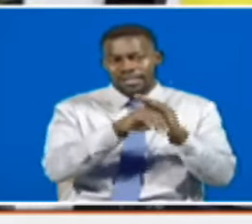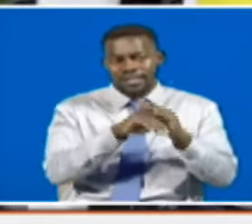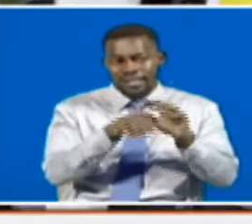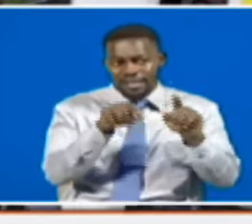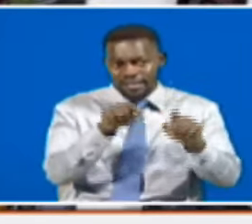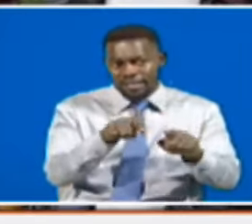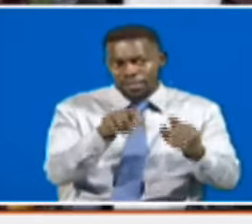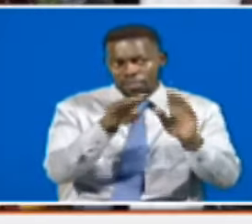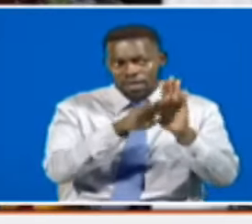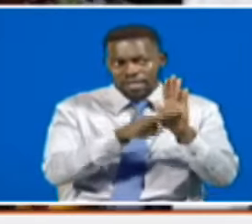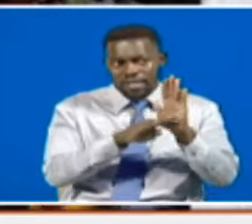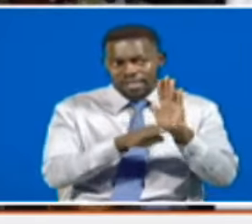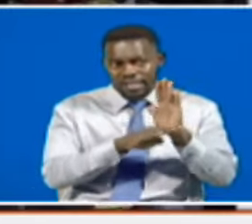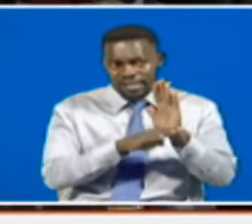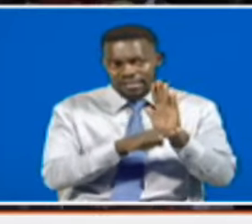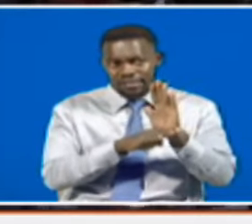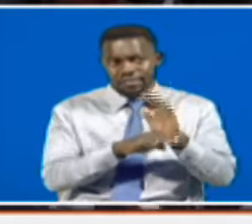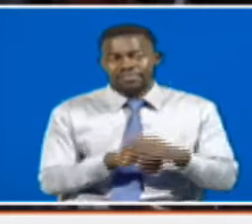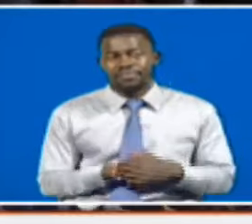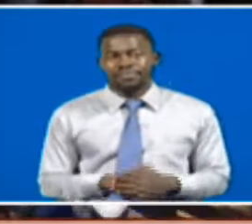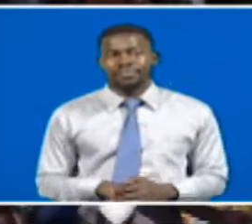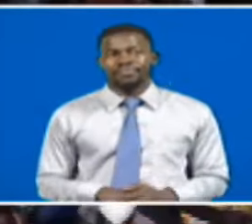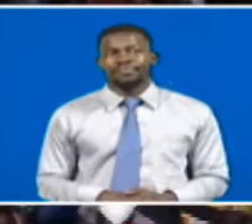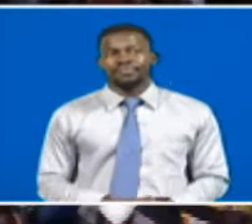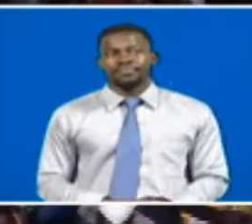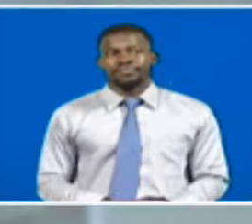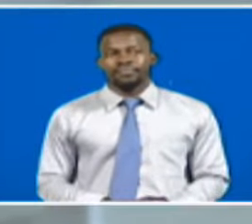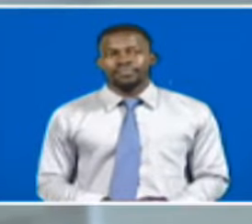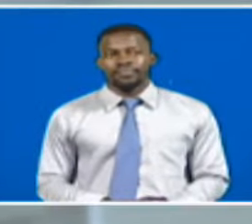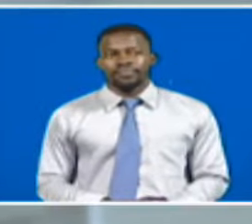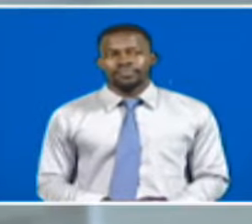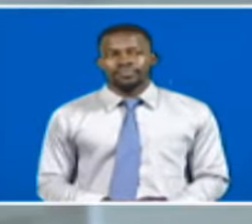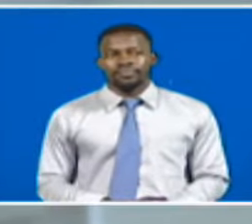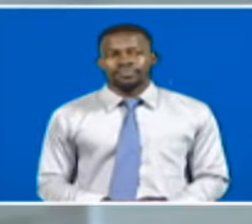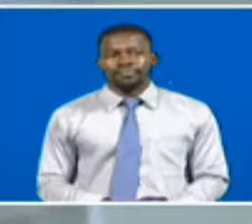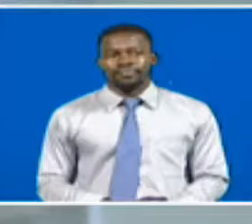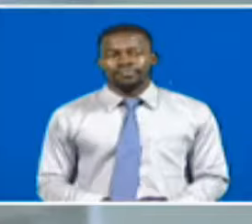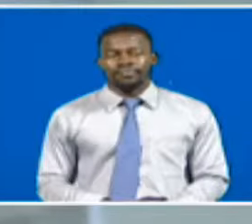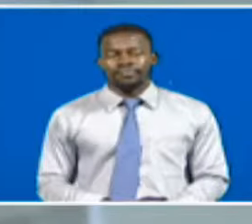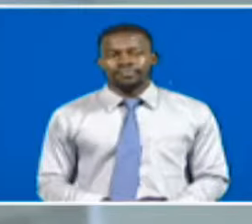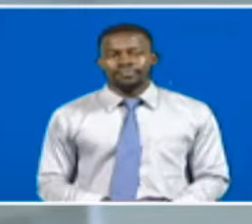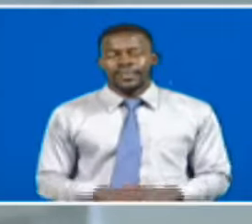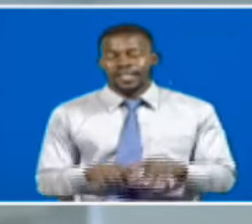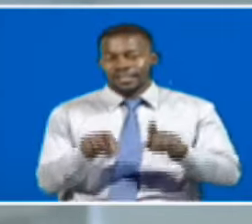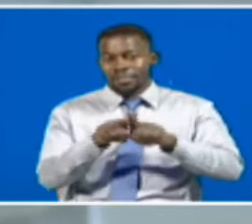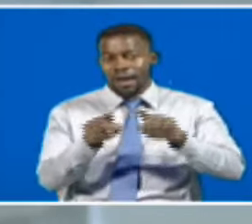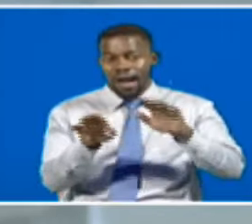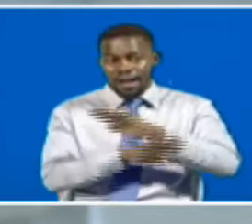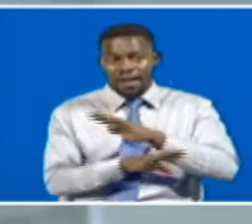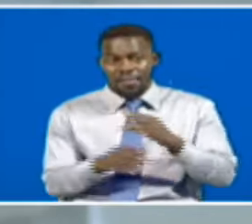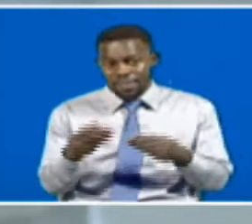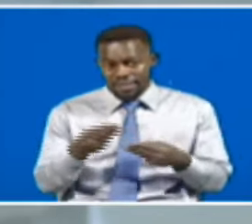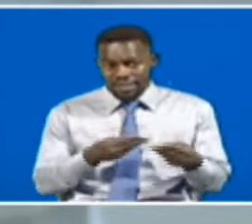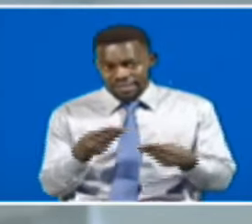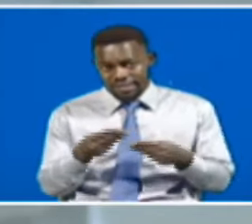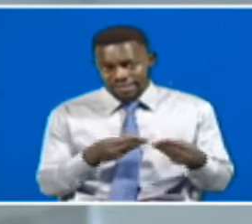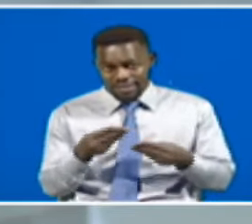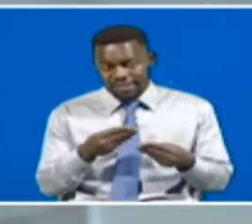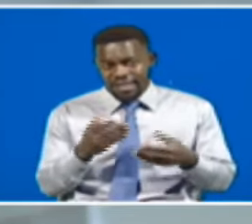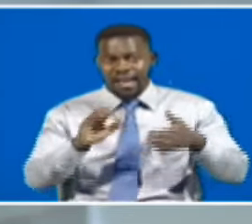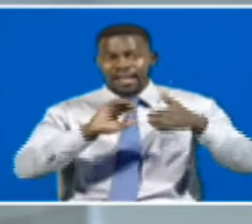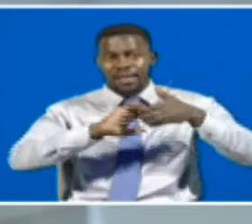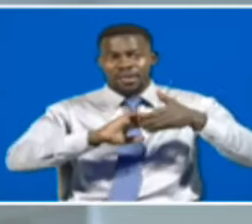an alternative to the conventional products. Stima Sacco has created a forum of engagement aimed